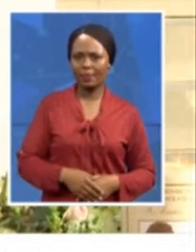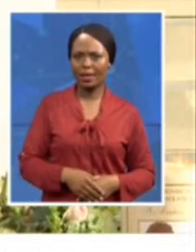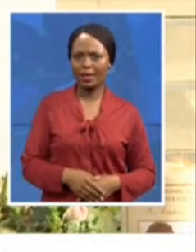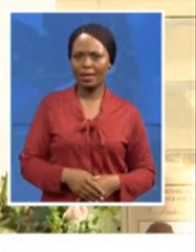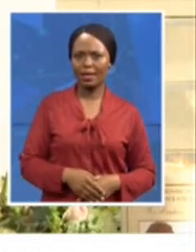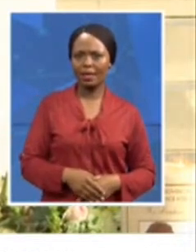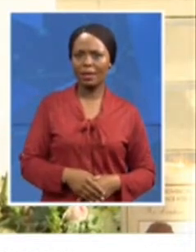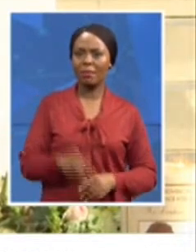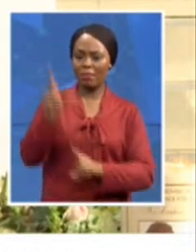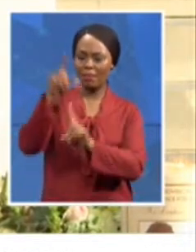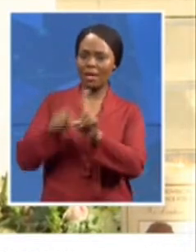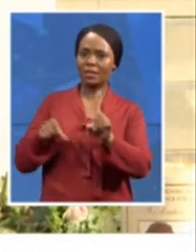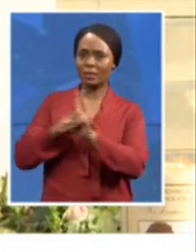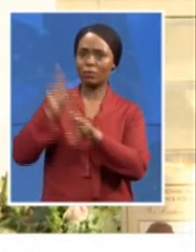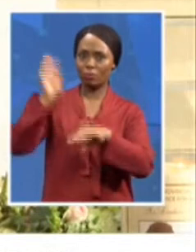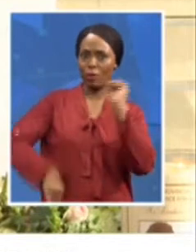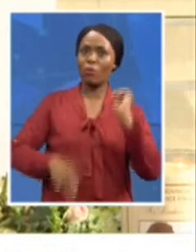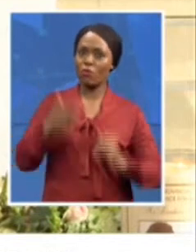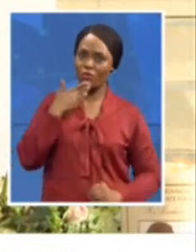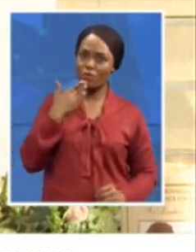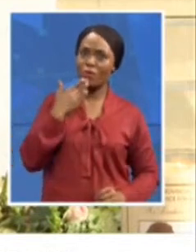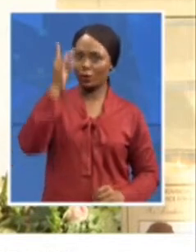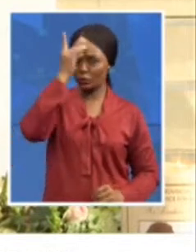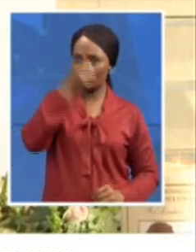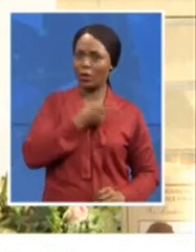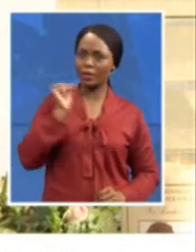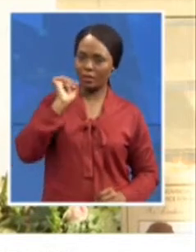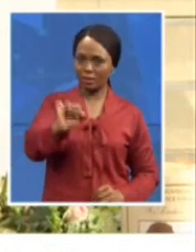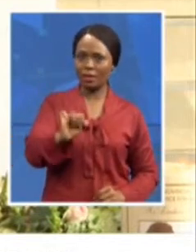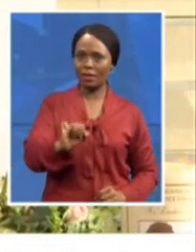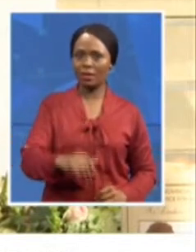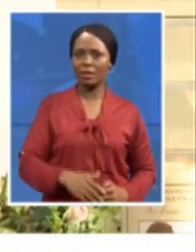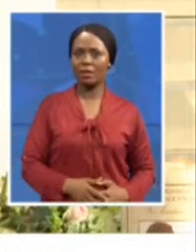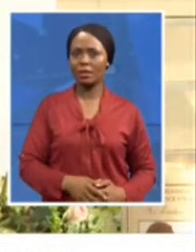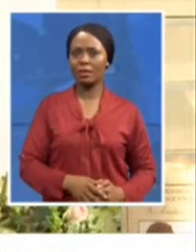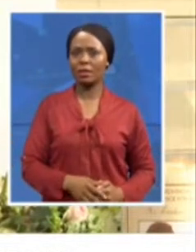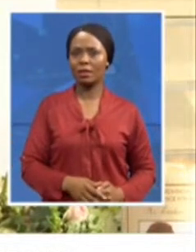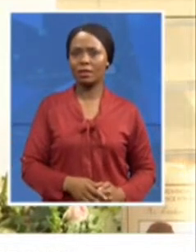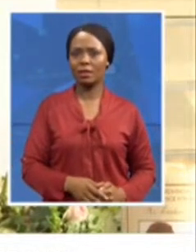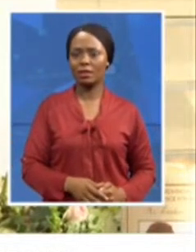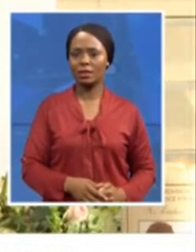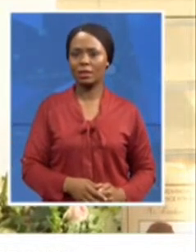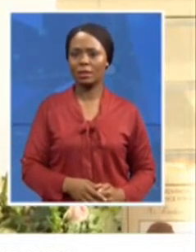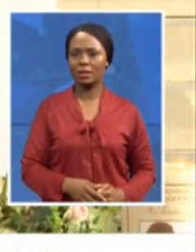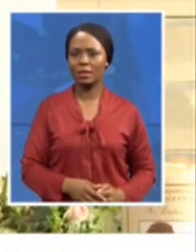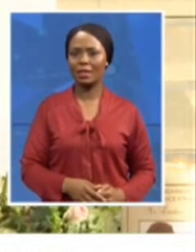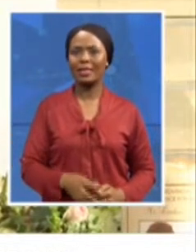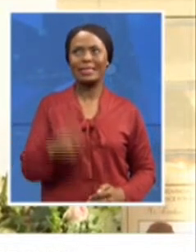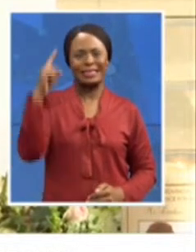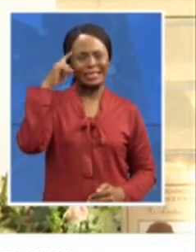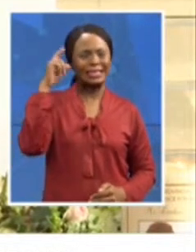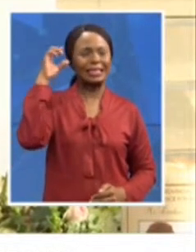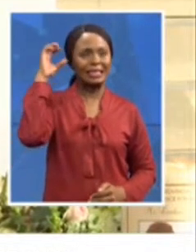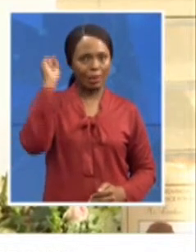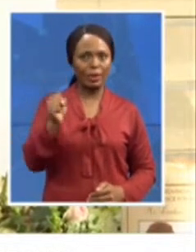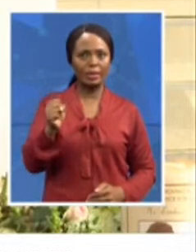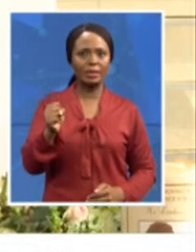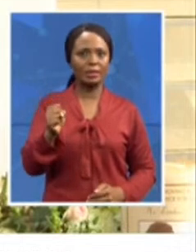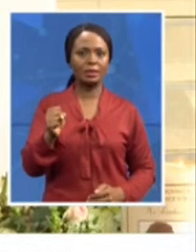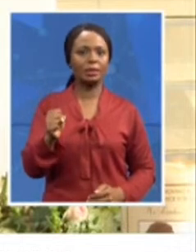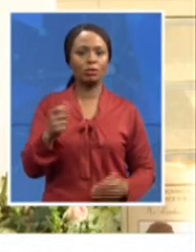And since stubbornness runs in the family, this meant that I was caught in the middle of a heated debate about what